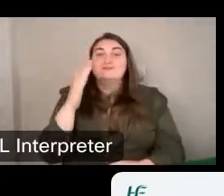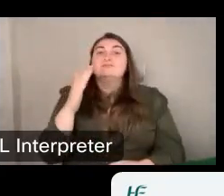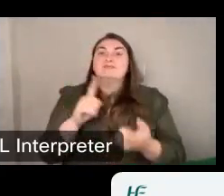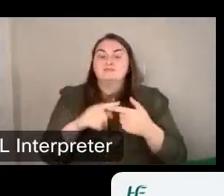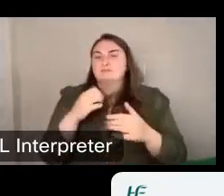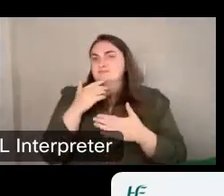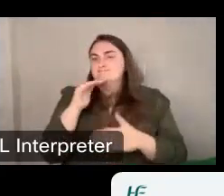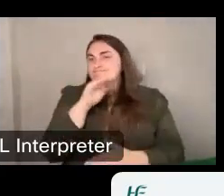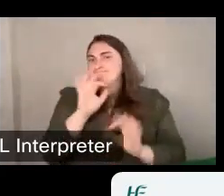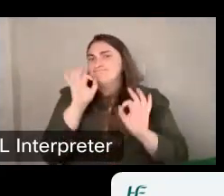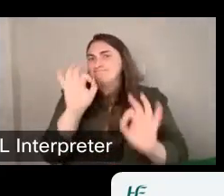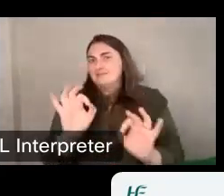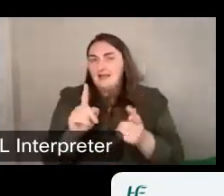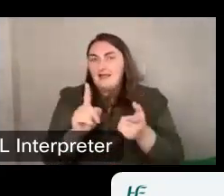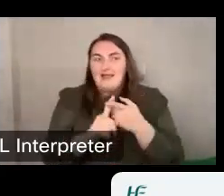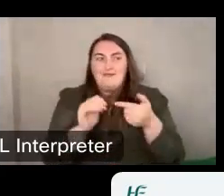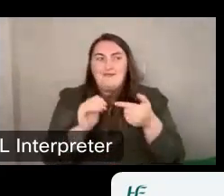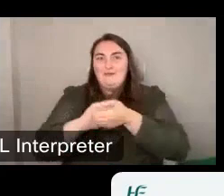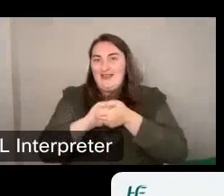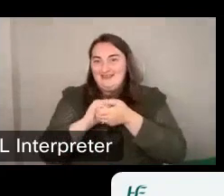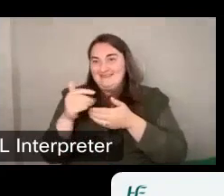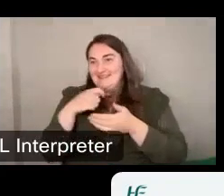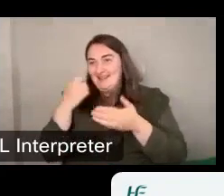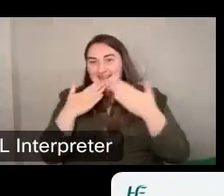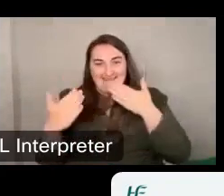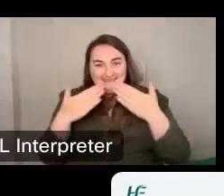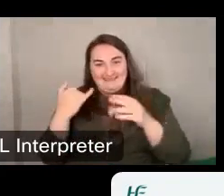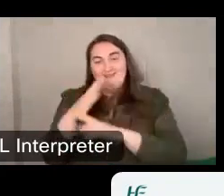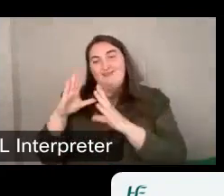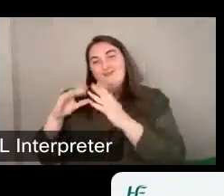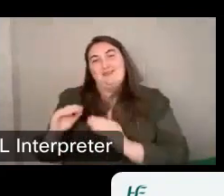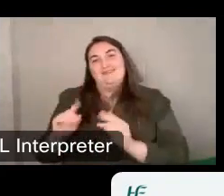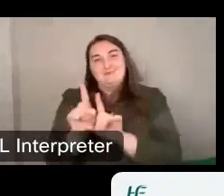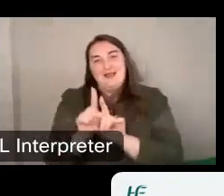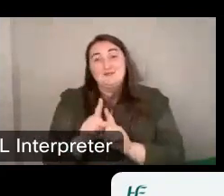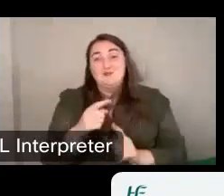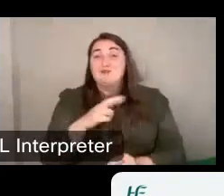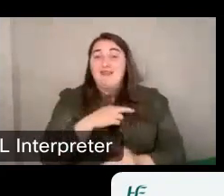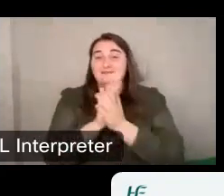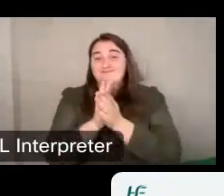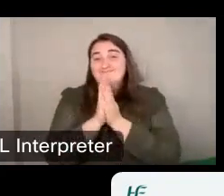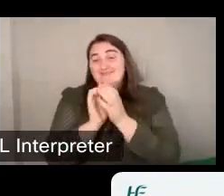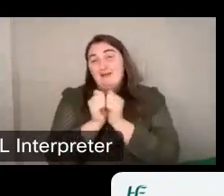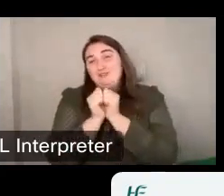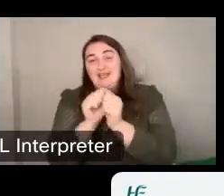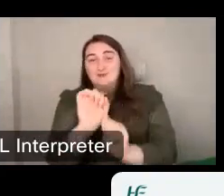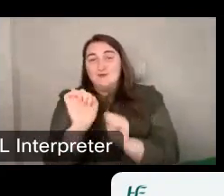great. And colleagues are sharing their thanks, and there's lots of thanks in the chat box. So really appreciate your support